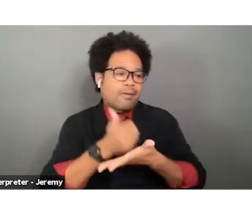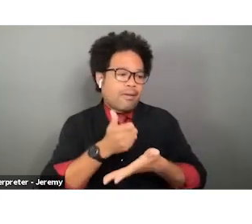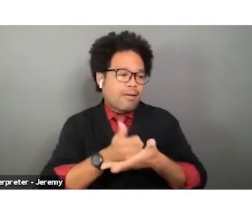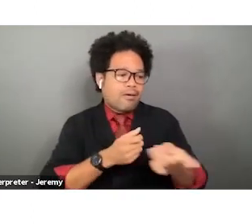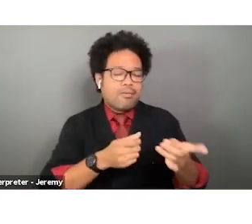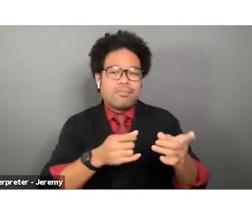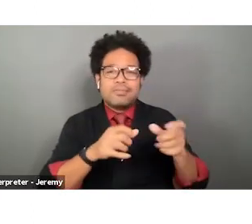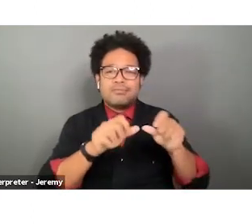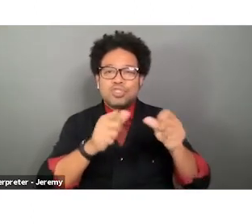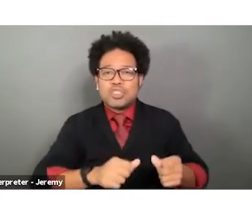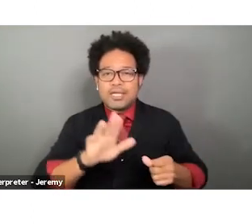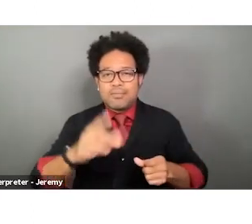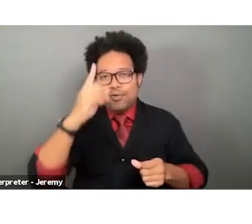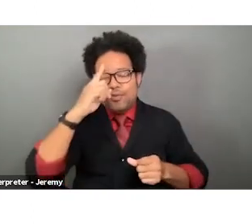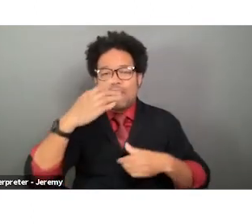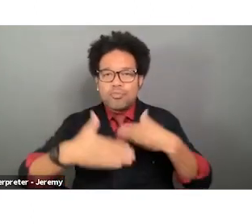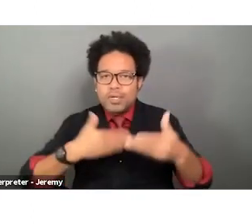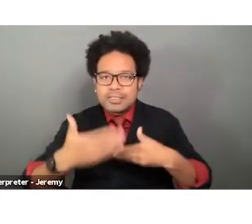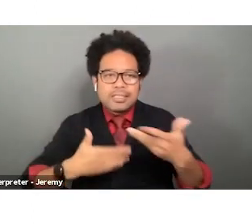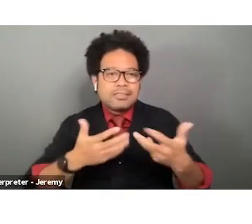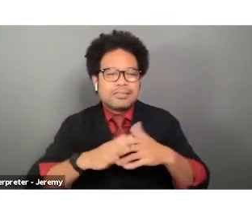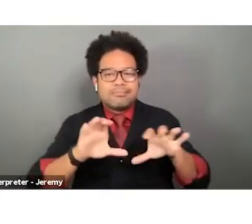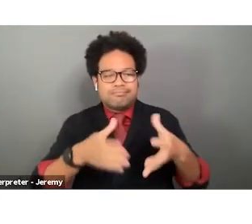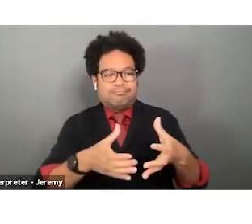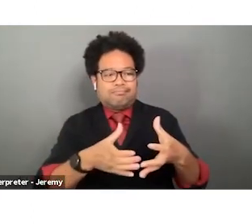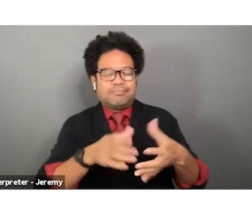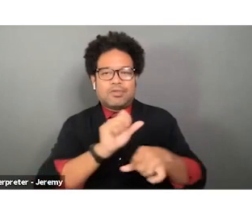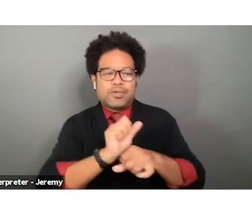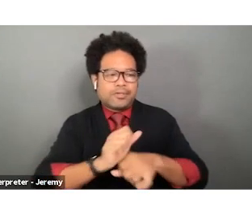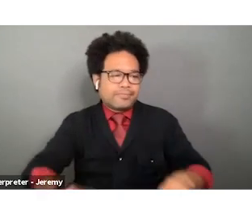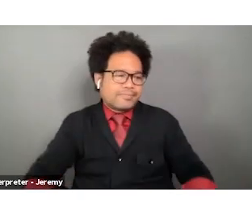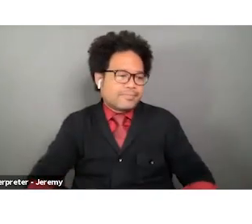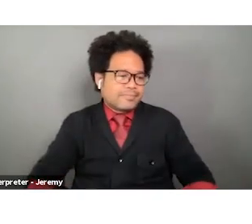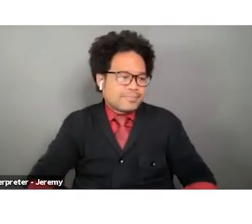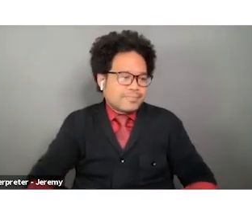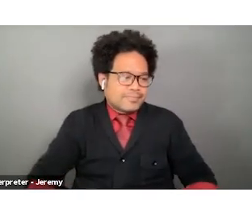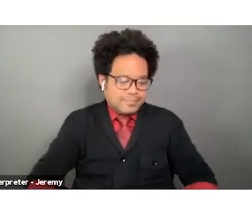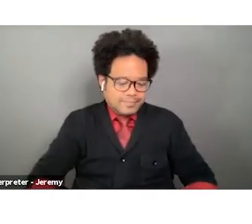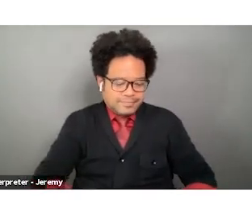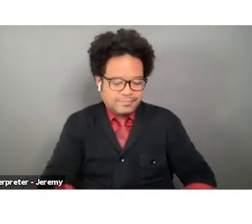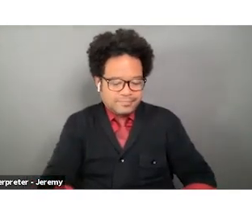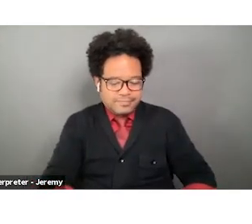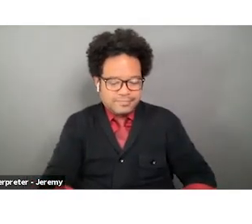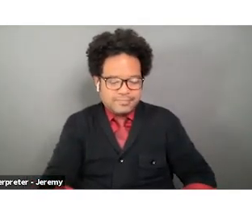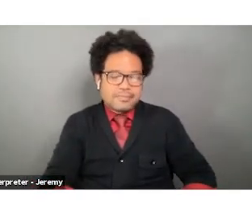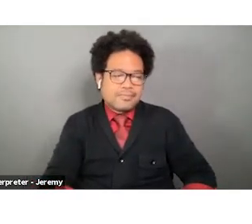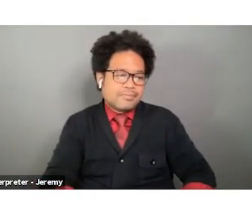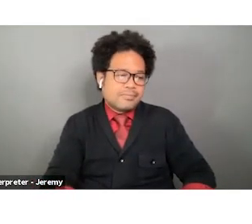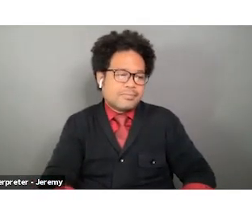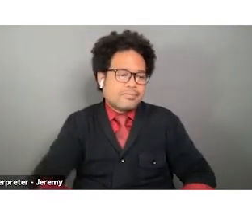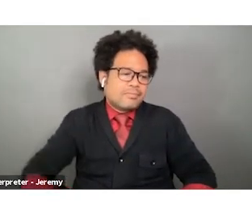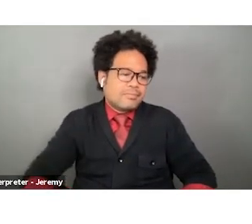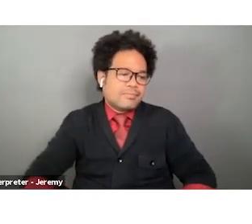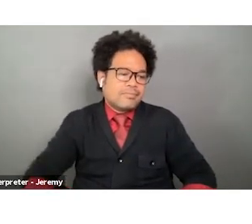shape your thought process and intellect around the work. Let's talk about capacity building. The